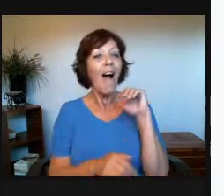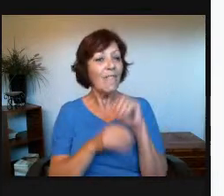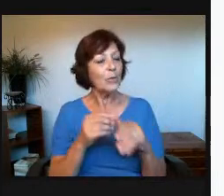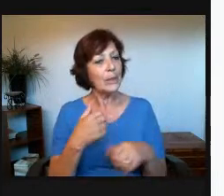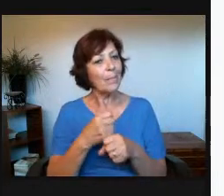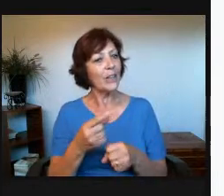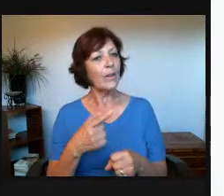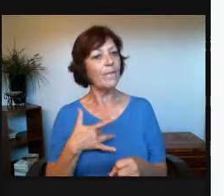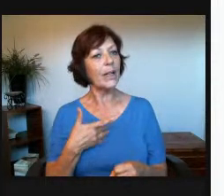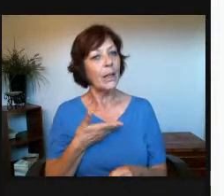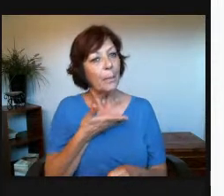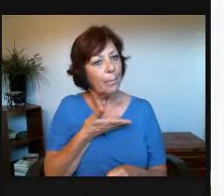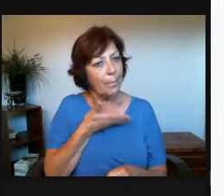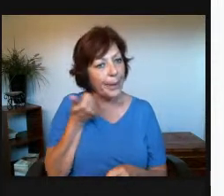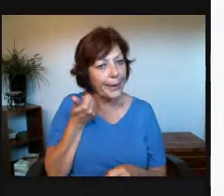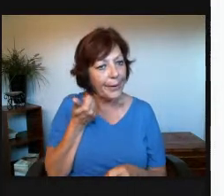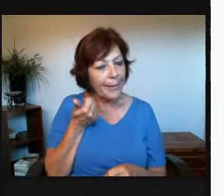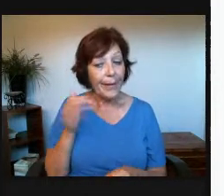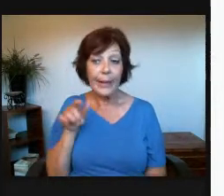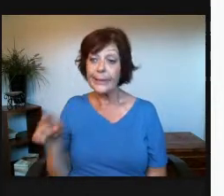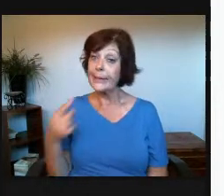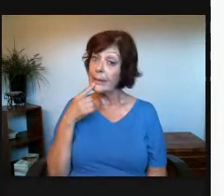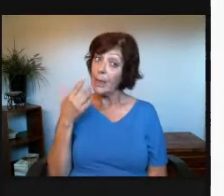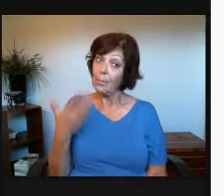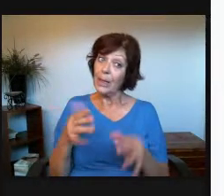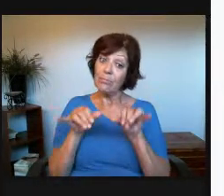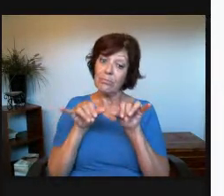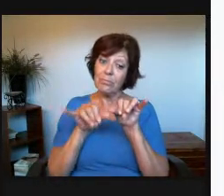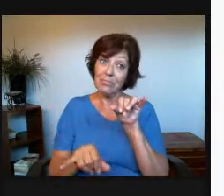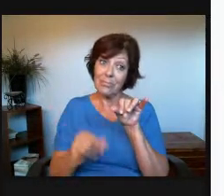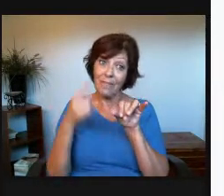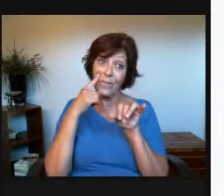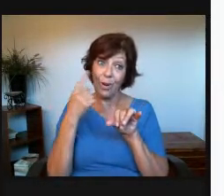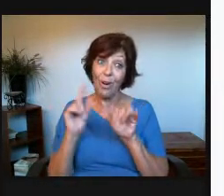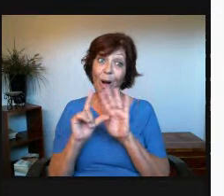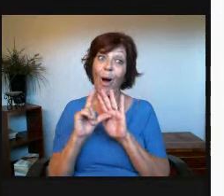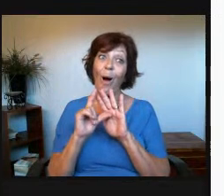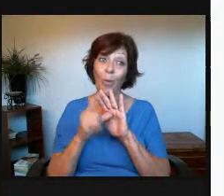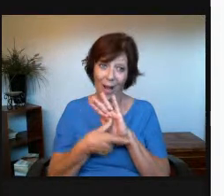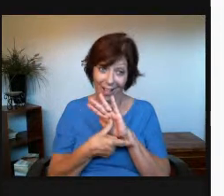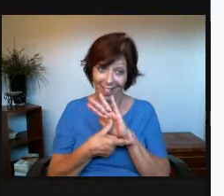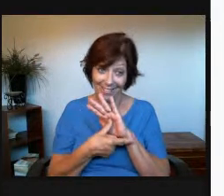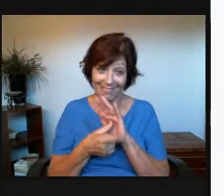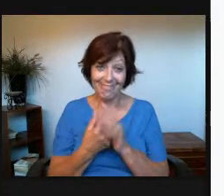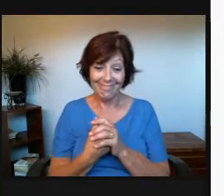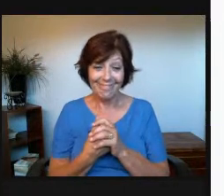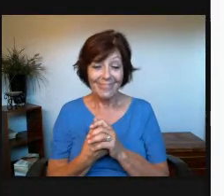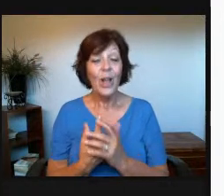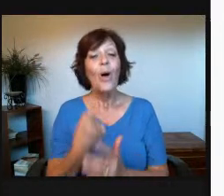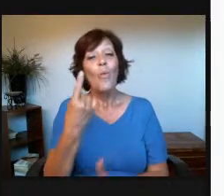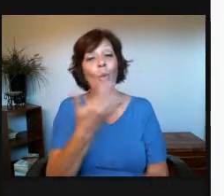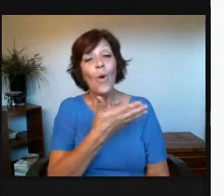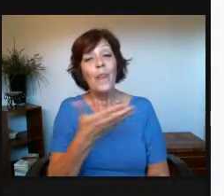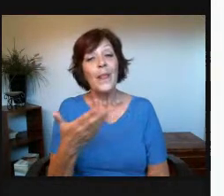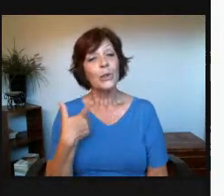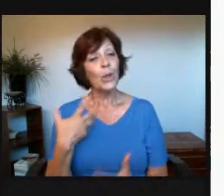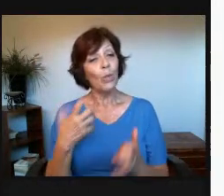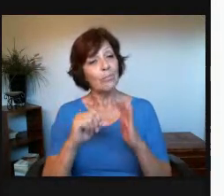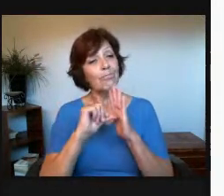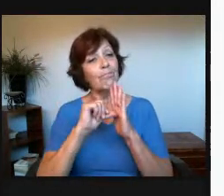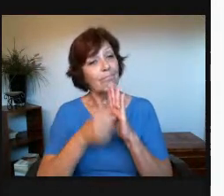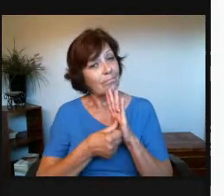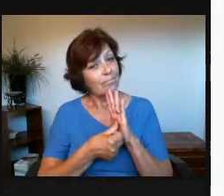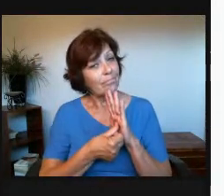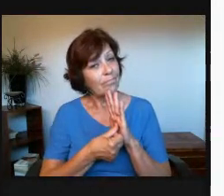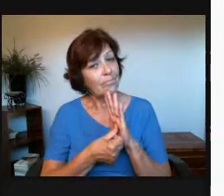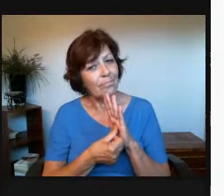happy, because like Patty Ann said, you may be there for a while. And one of the things that we want to stress too is,